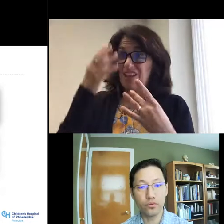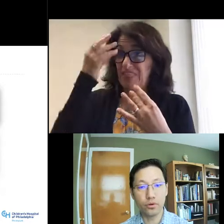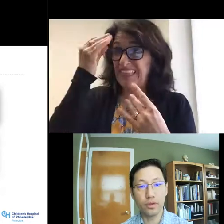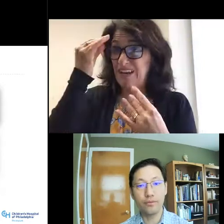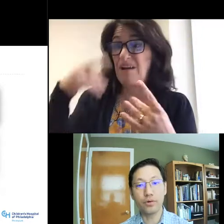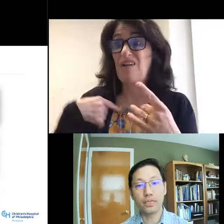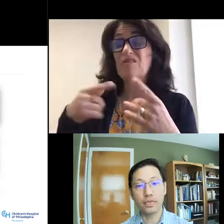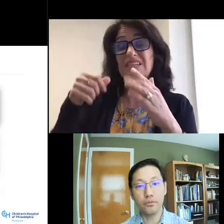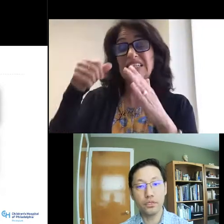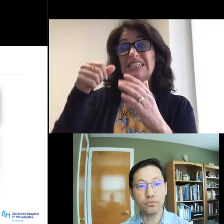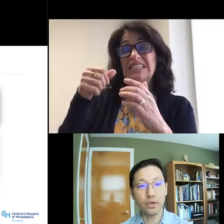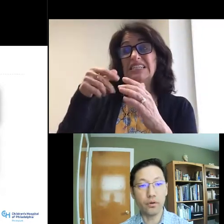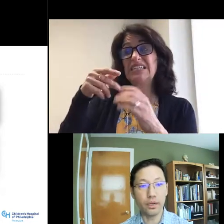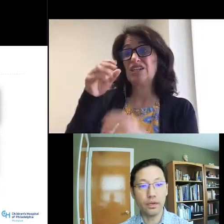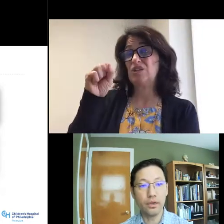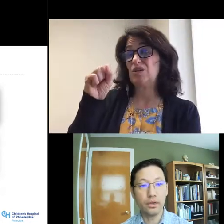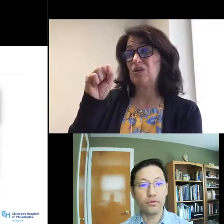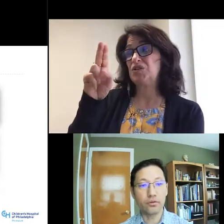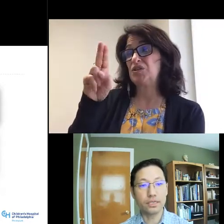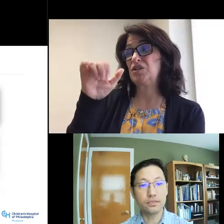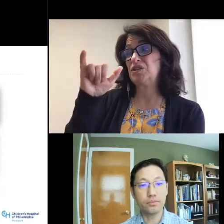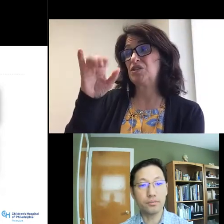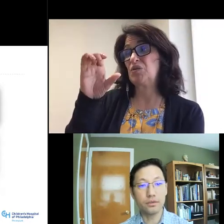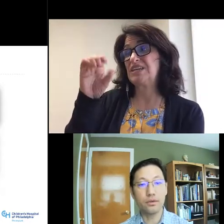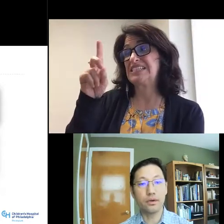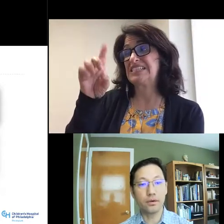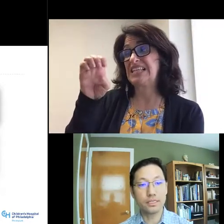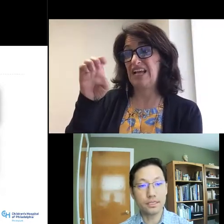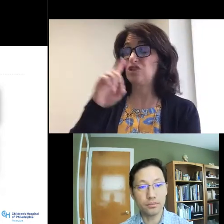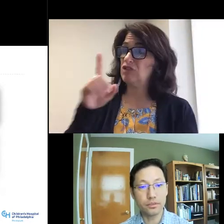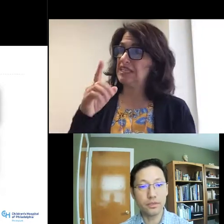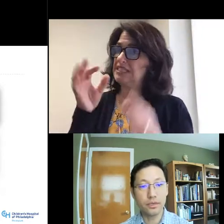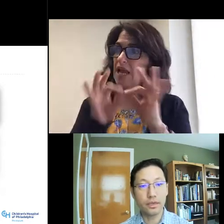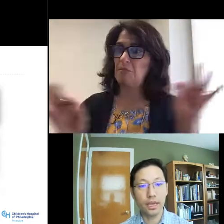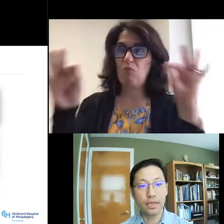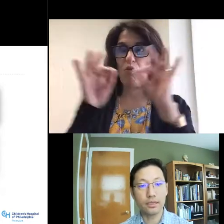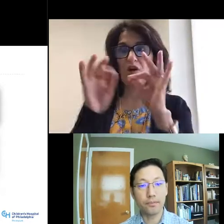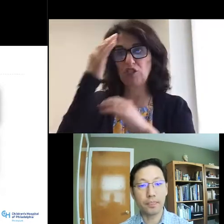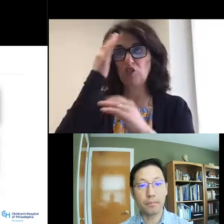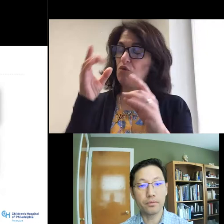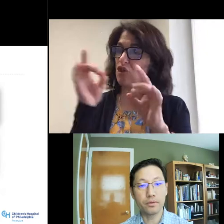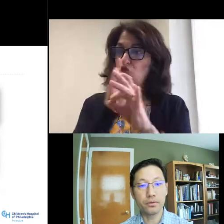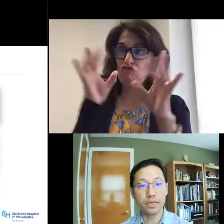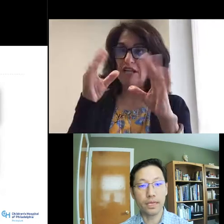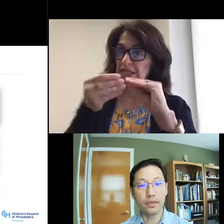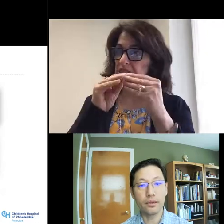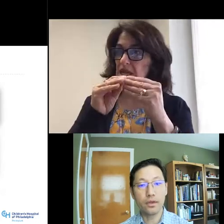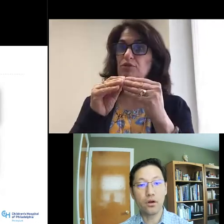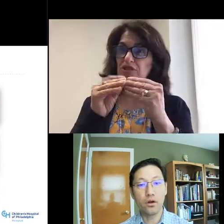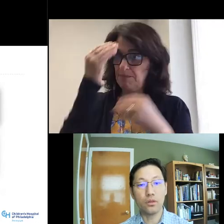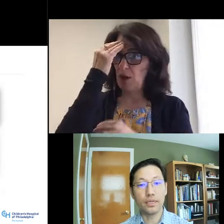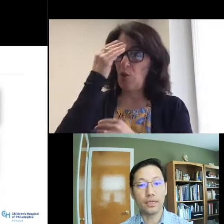important for everyone in the community to be aware of the crisis numbers, and the people who they